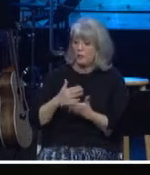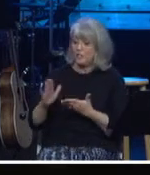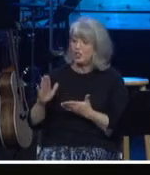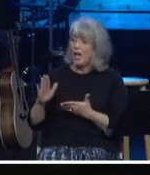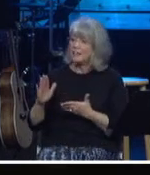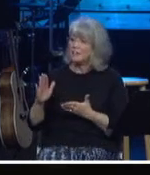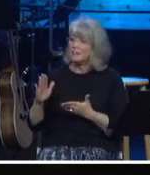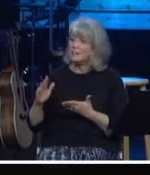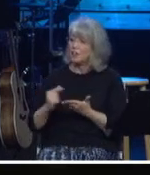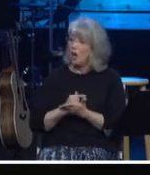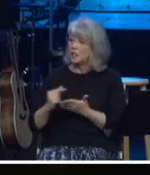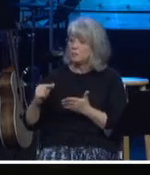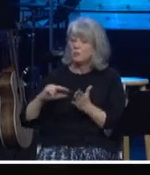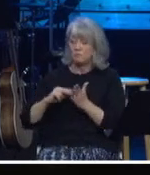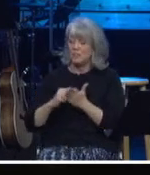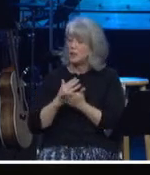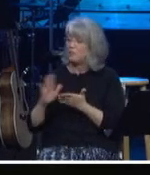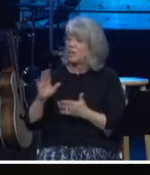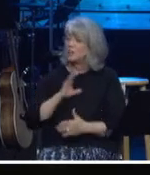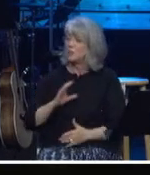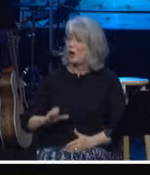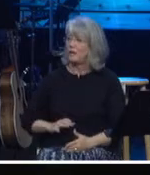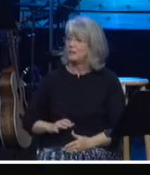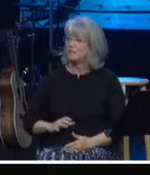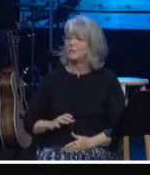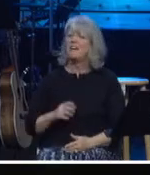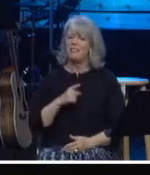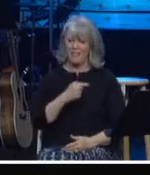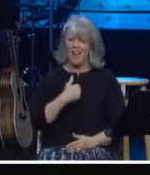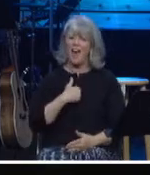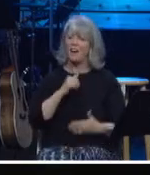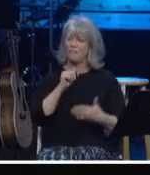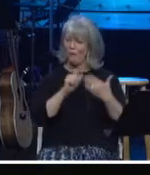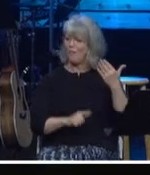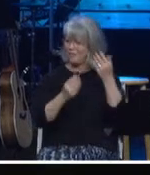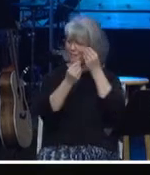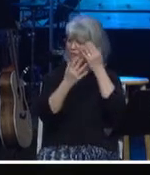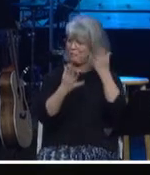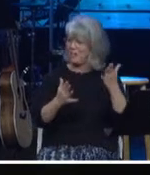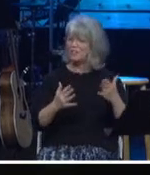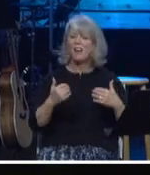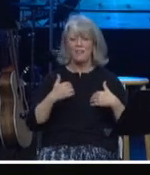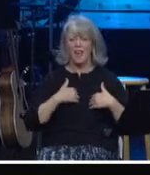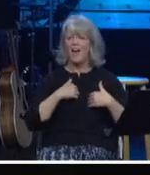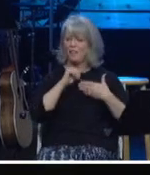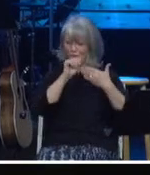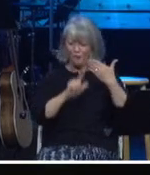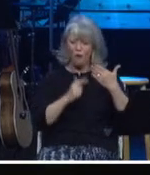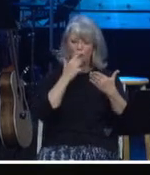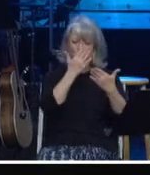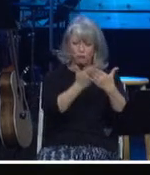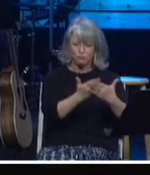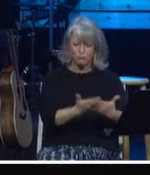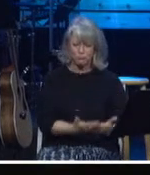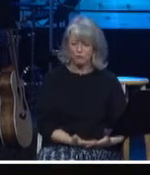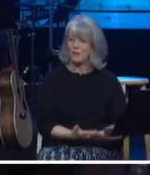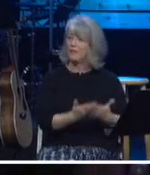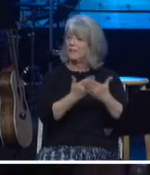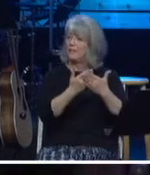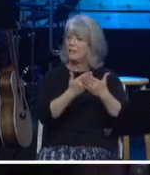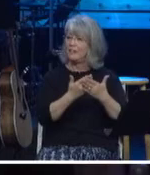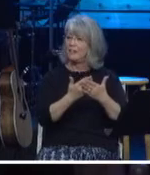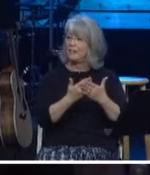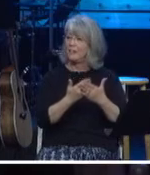they reject Christ, is not because of a lack of information. It's not because of a lack of evidence. It's not because of a lack of proof on his